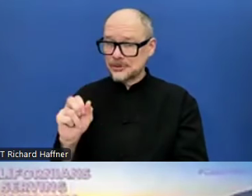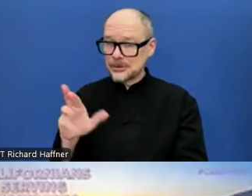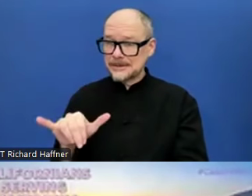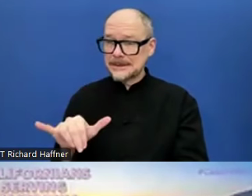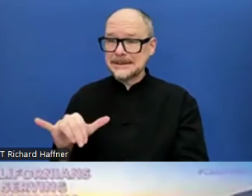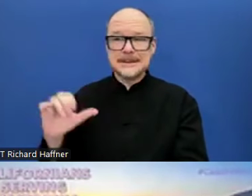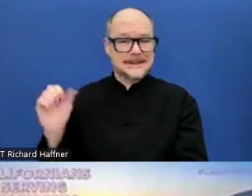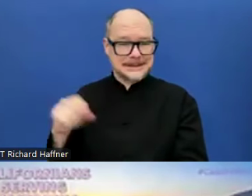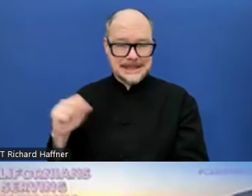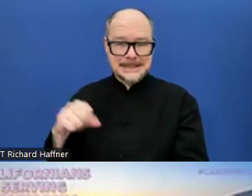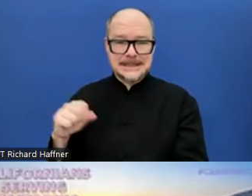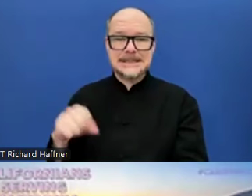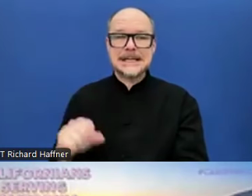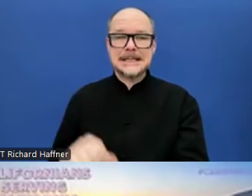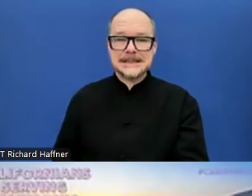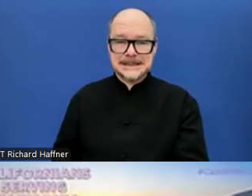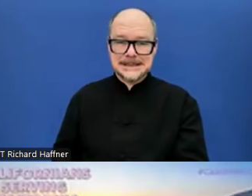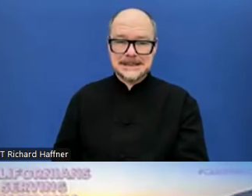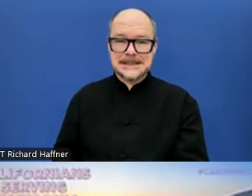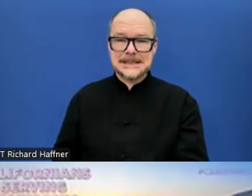Yes, correct, yes.